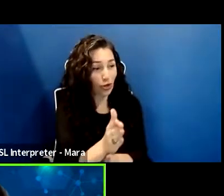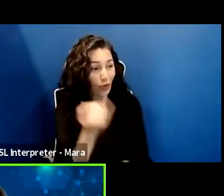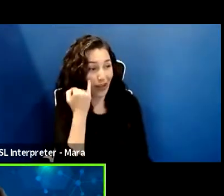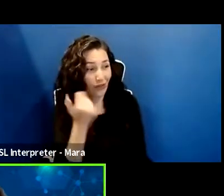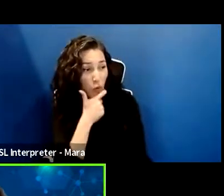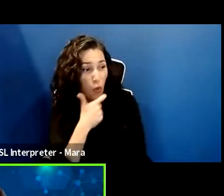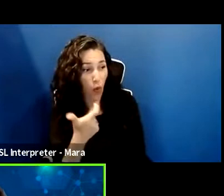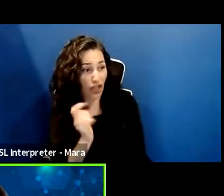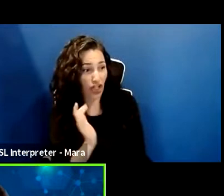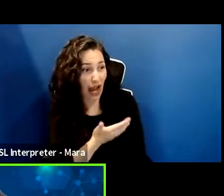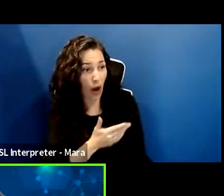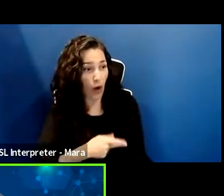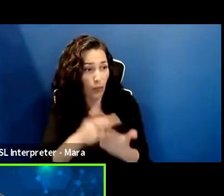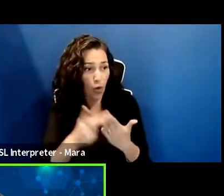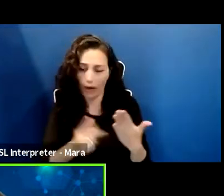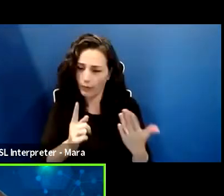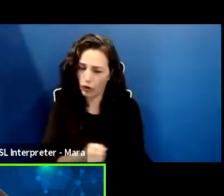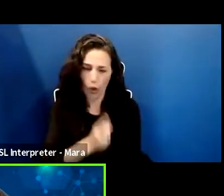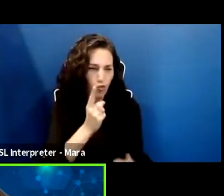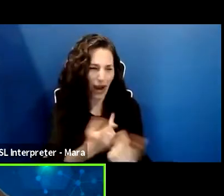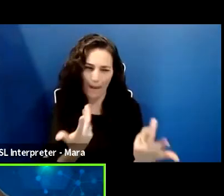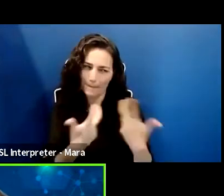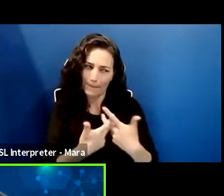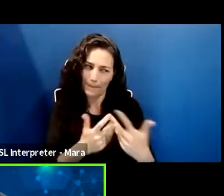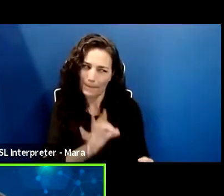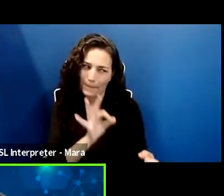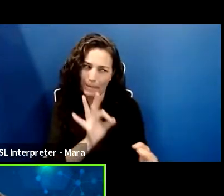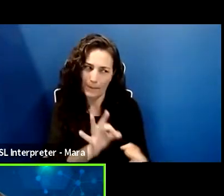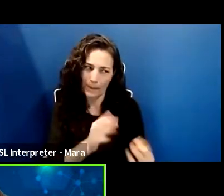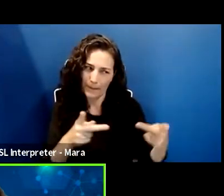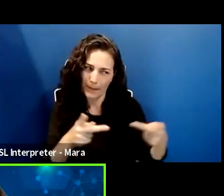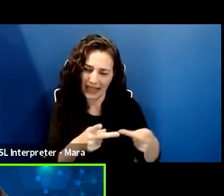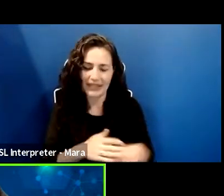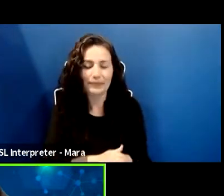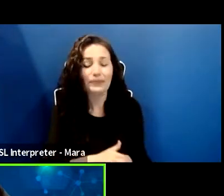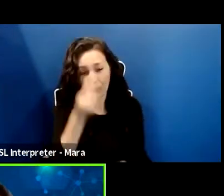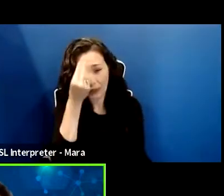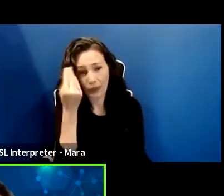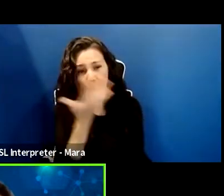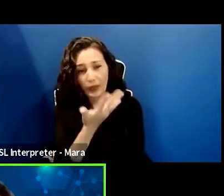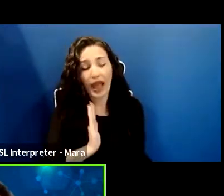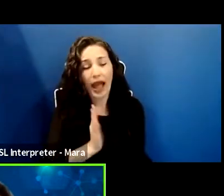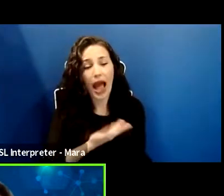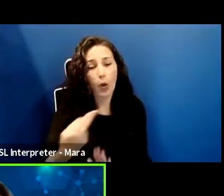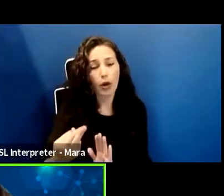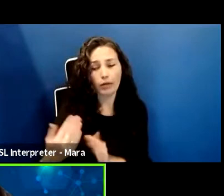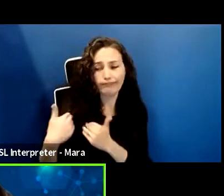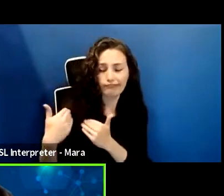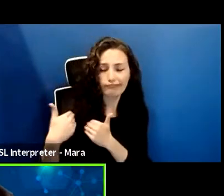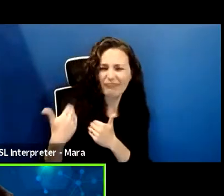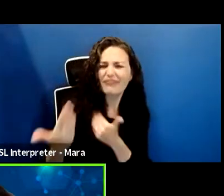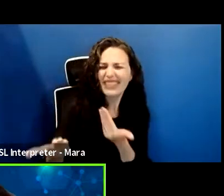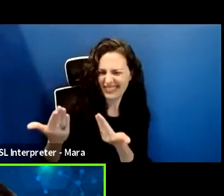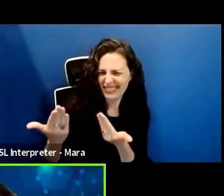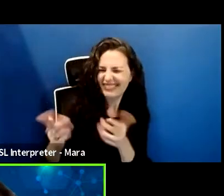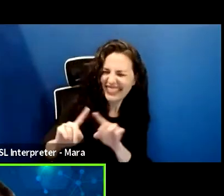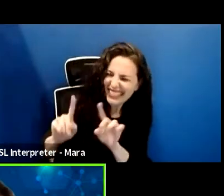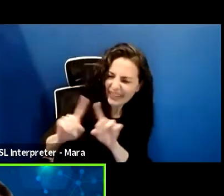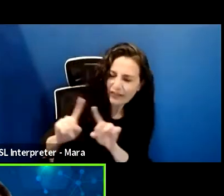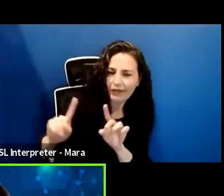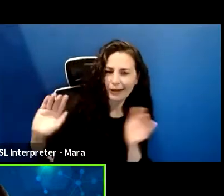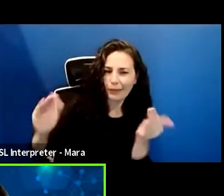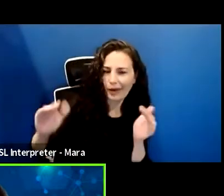program today. I want to point out that in our role, which is sometimes different from other entertainment unions that you may also be learning